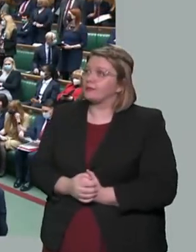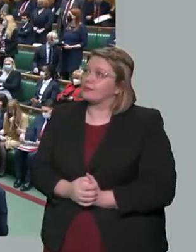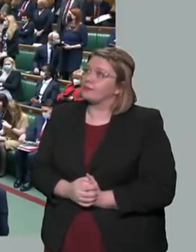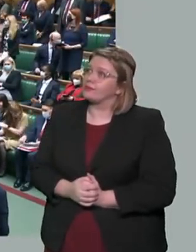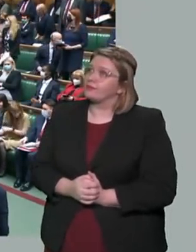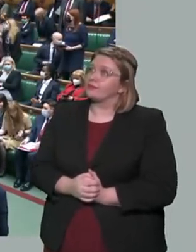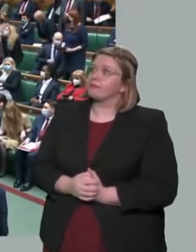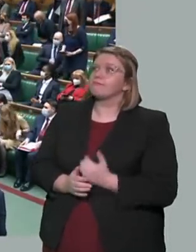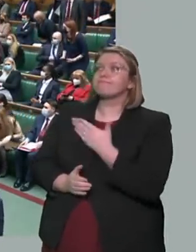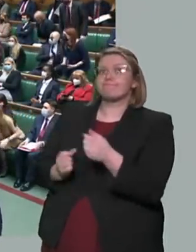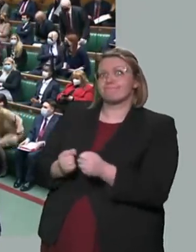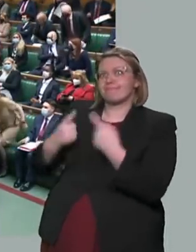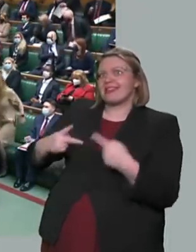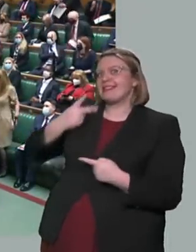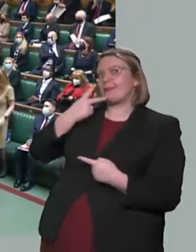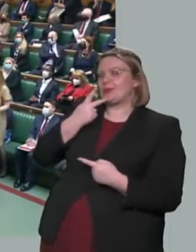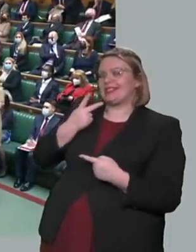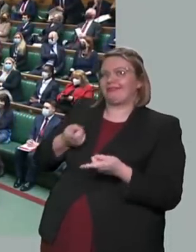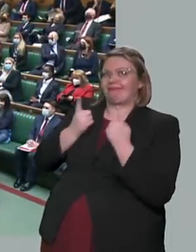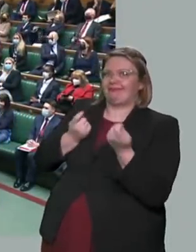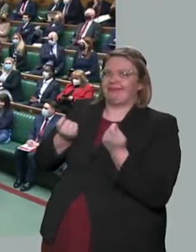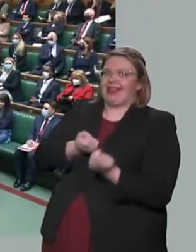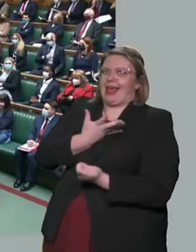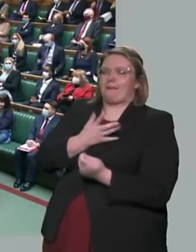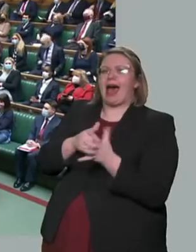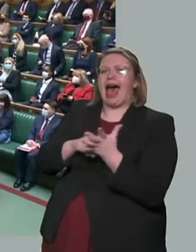the Deputy Leader of the Opposition, Angela Rayner.